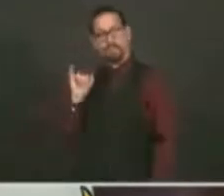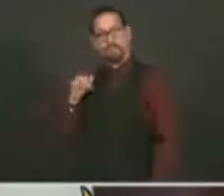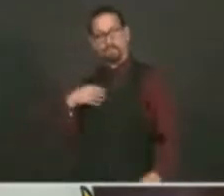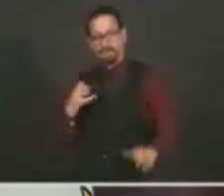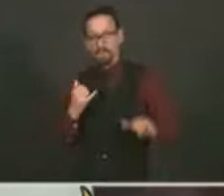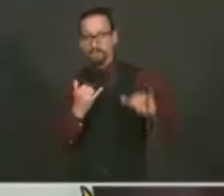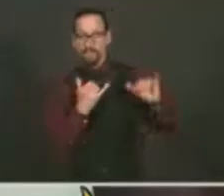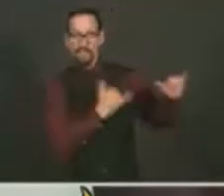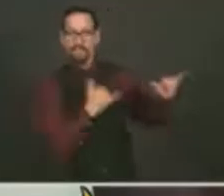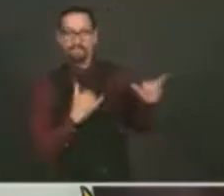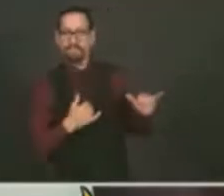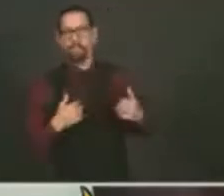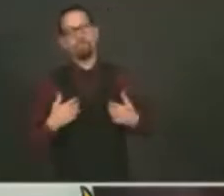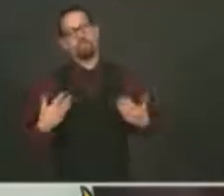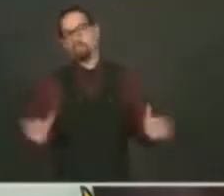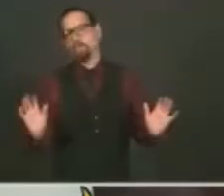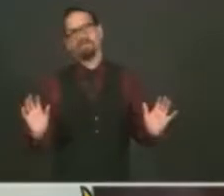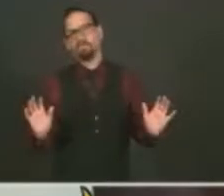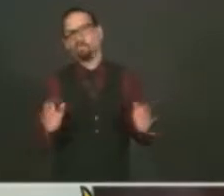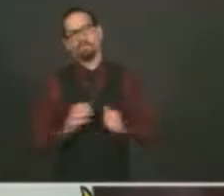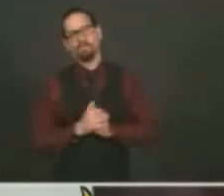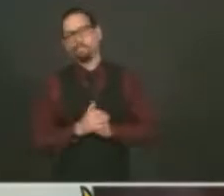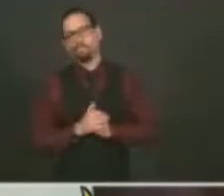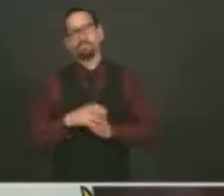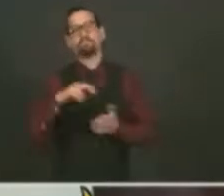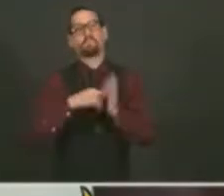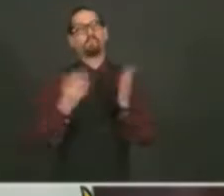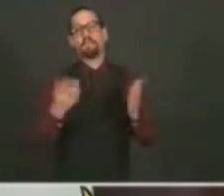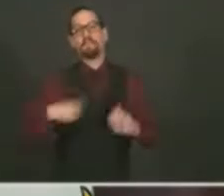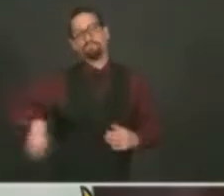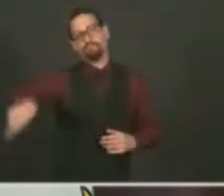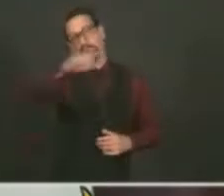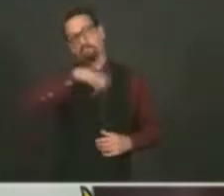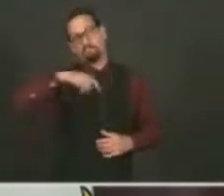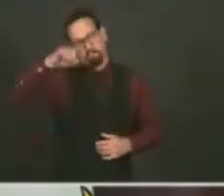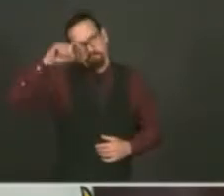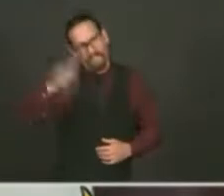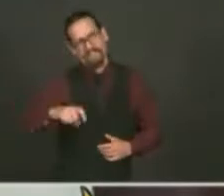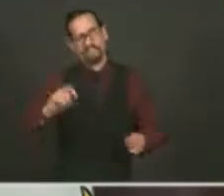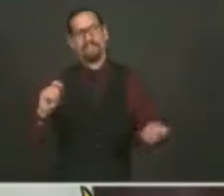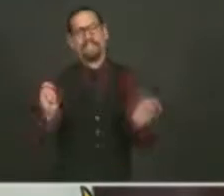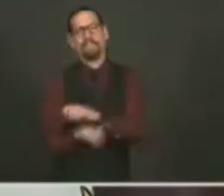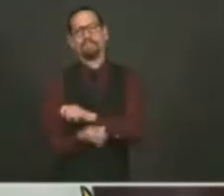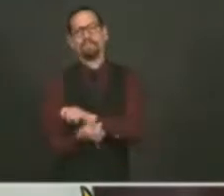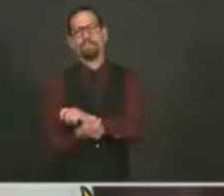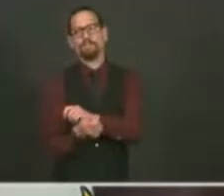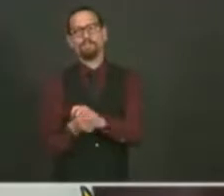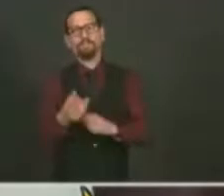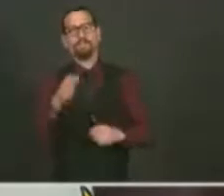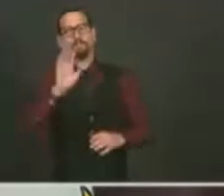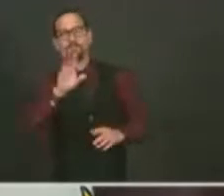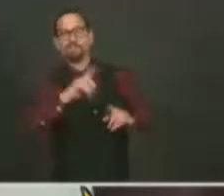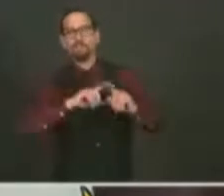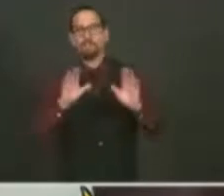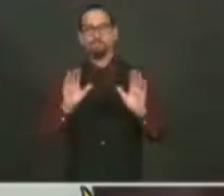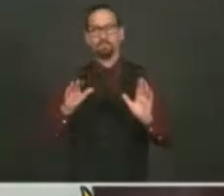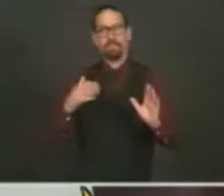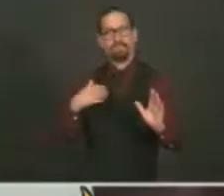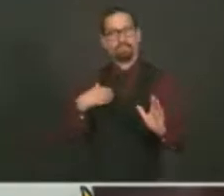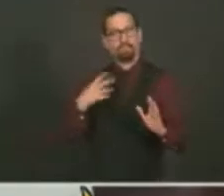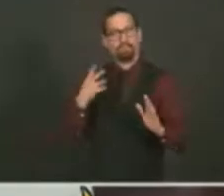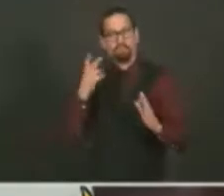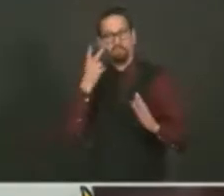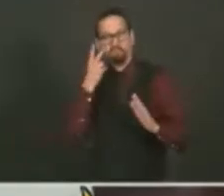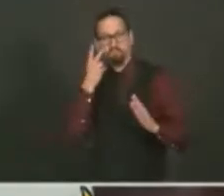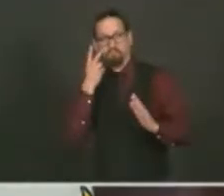changes. The good news is we're catching it in time, and it's in our power